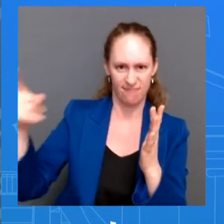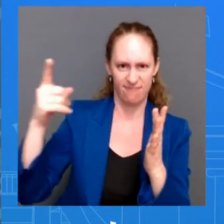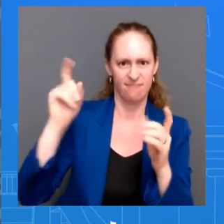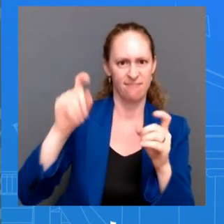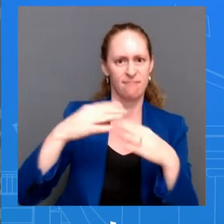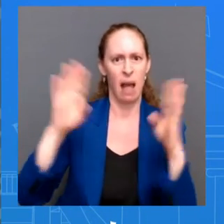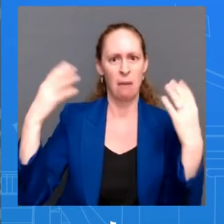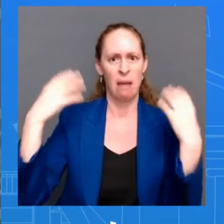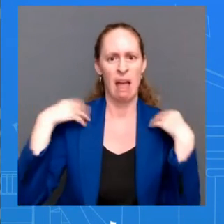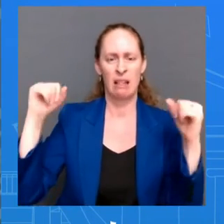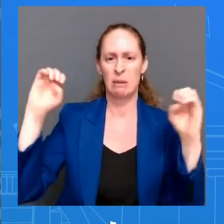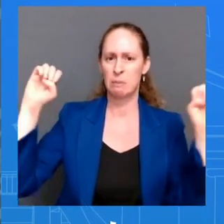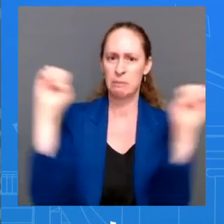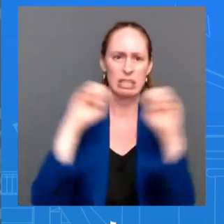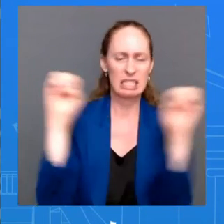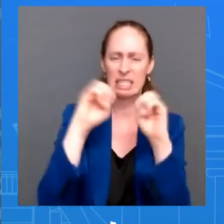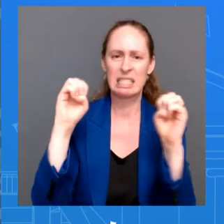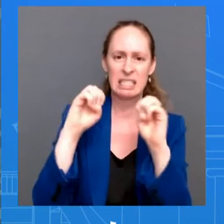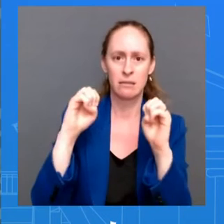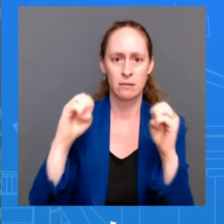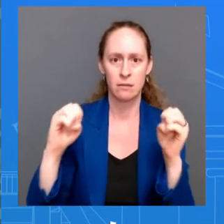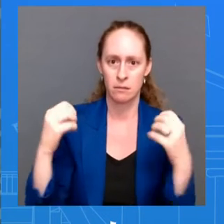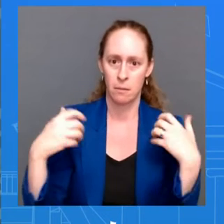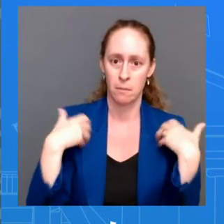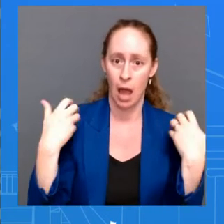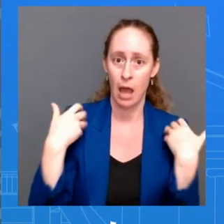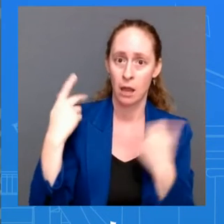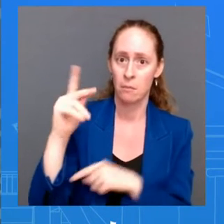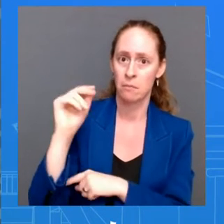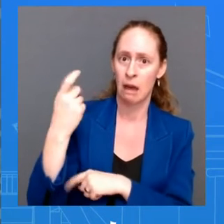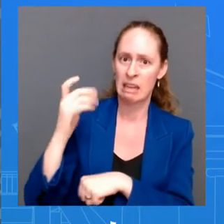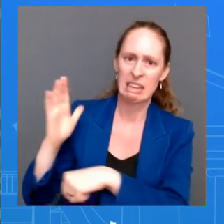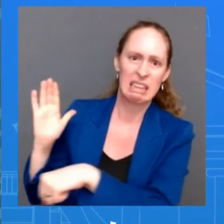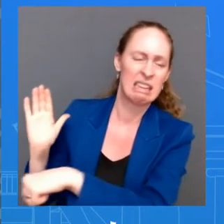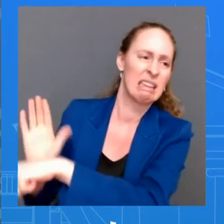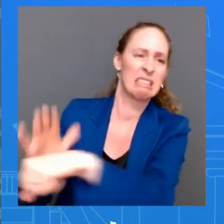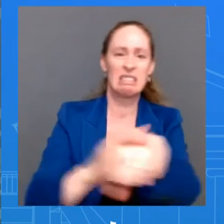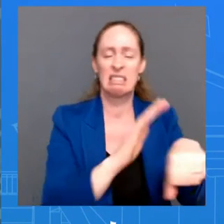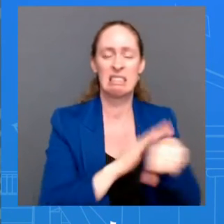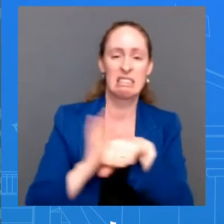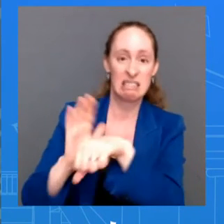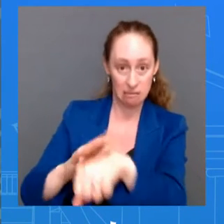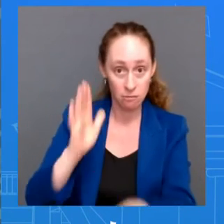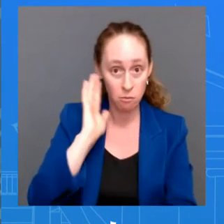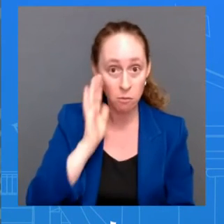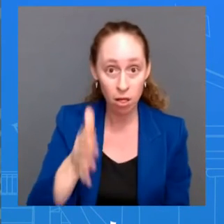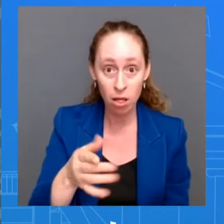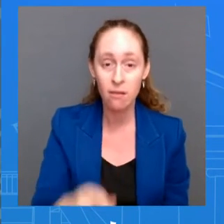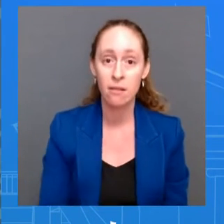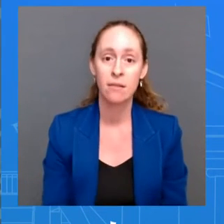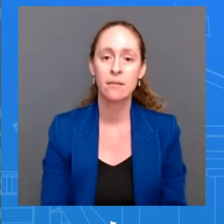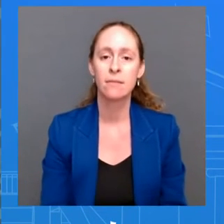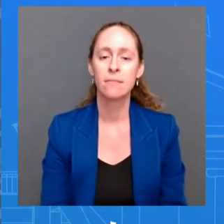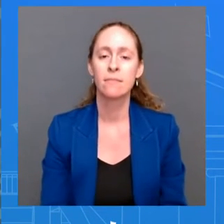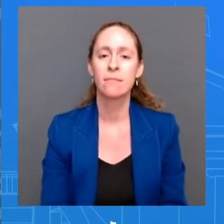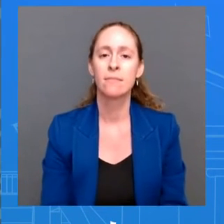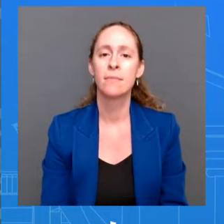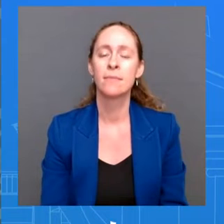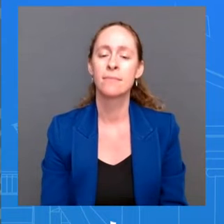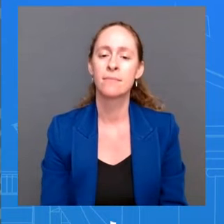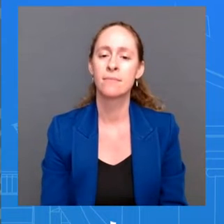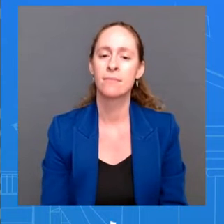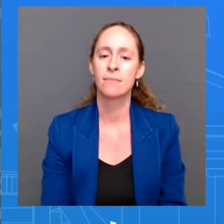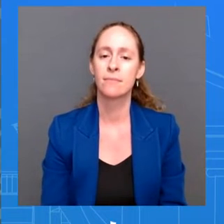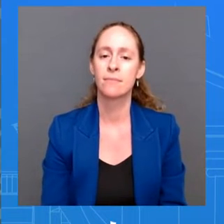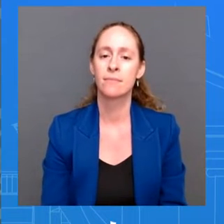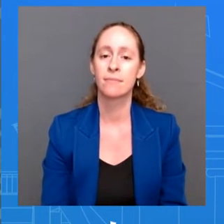time he was in here, one of the last times he was here. He said that is an up to HHS to decide,